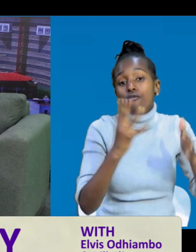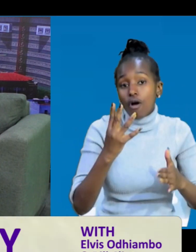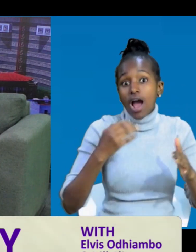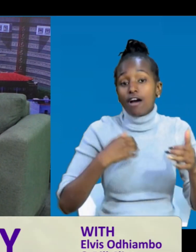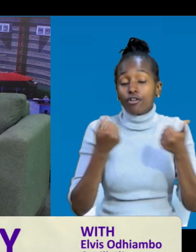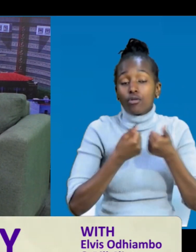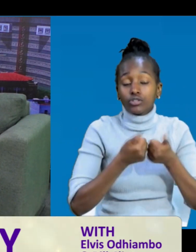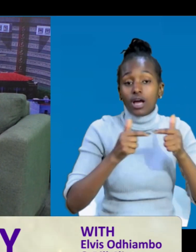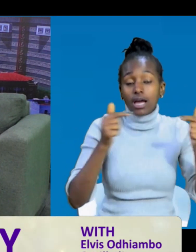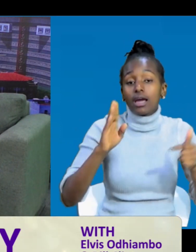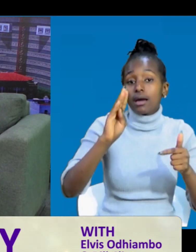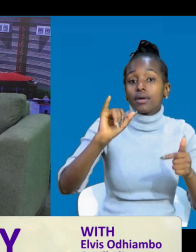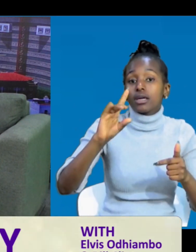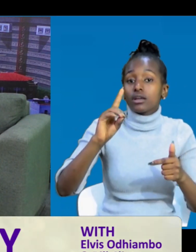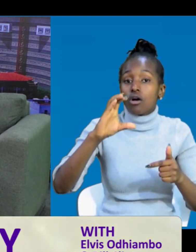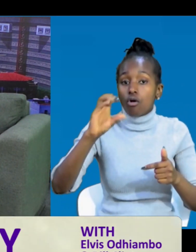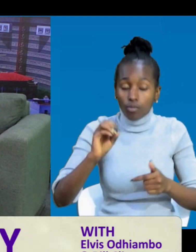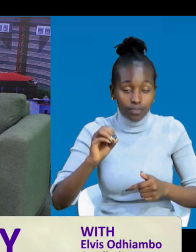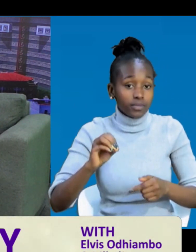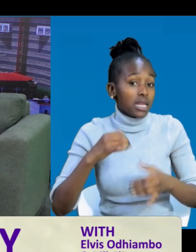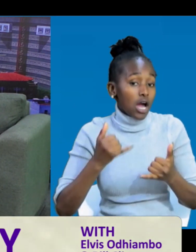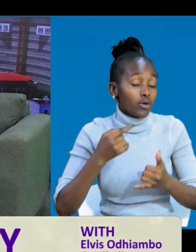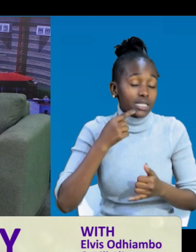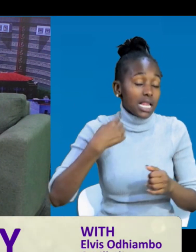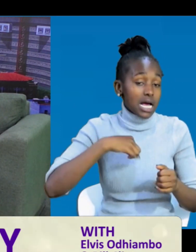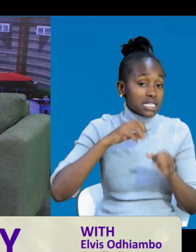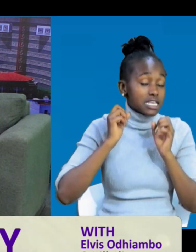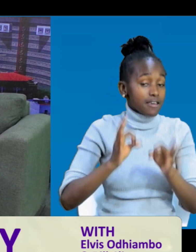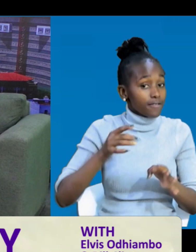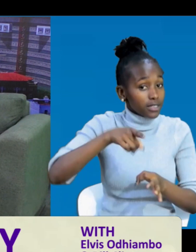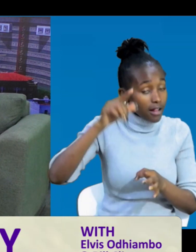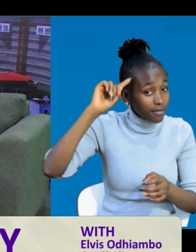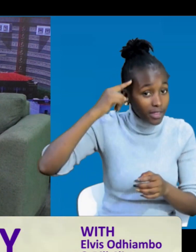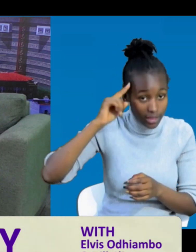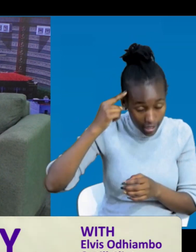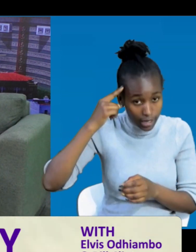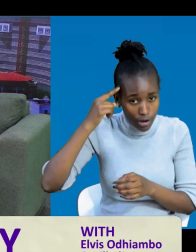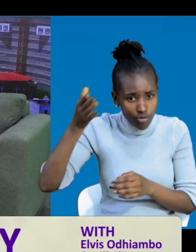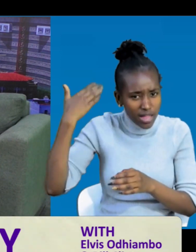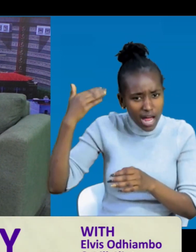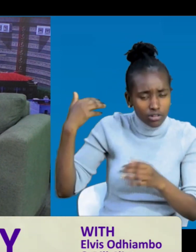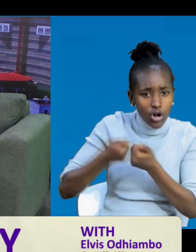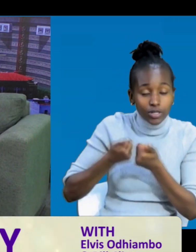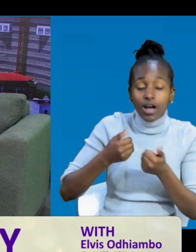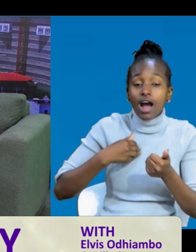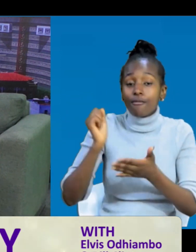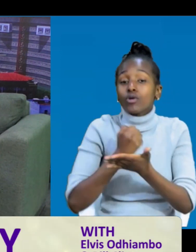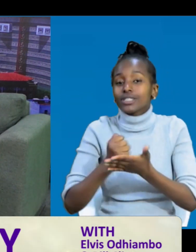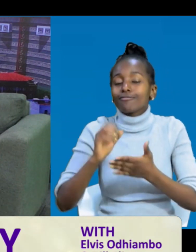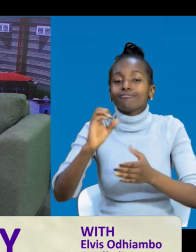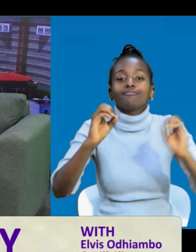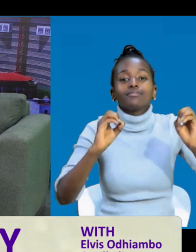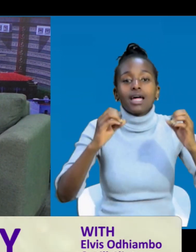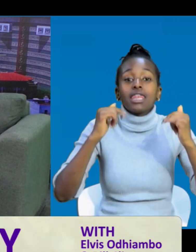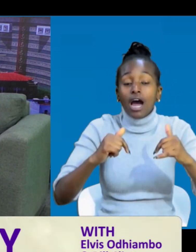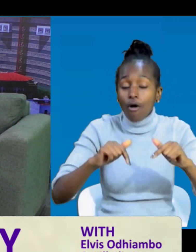against Bidco United, Elvis. And do you think the last time round they played against Posta Rangers, so we'll talk a 0-0. This time round against Bidco United,